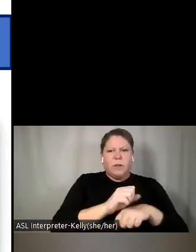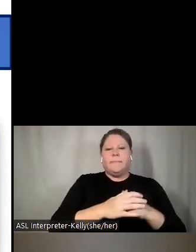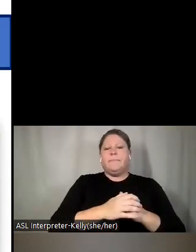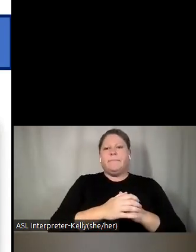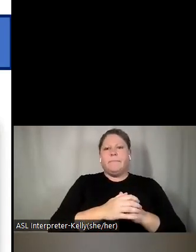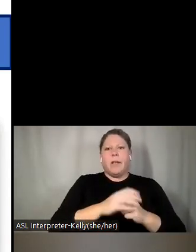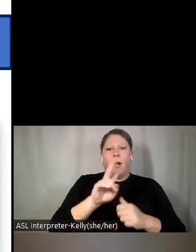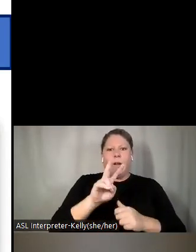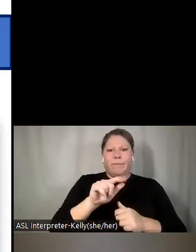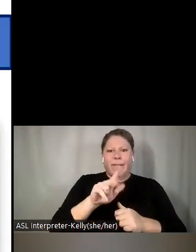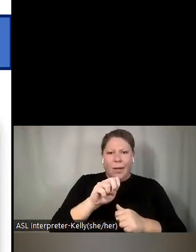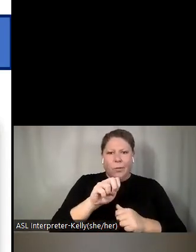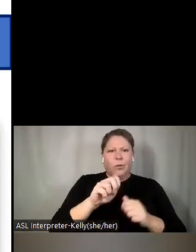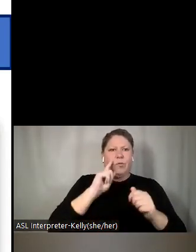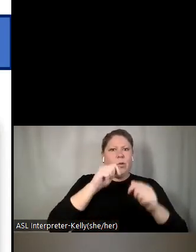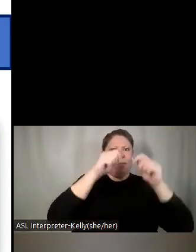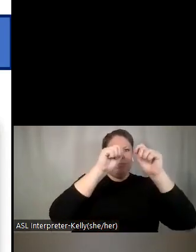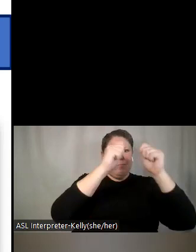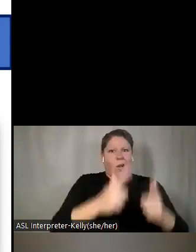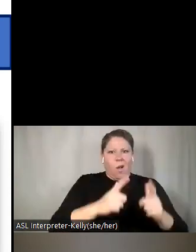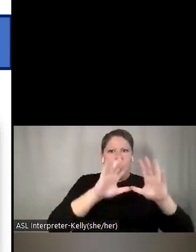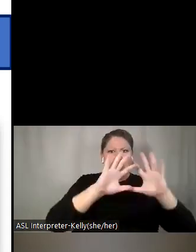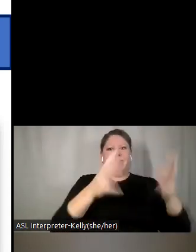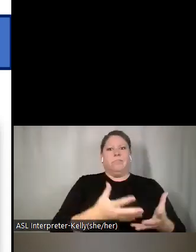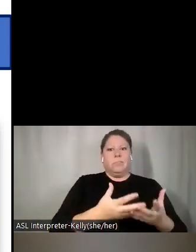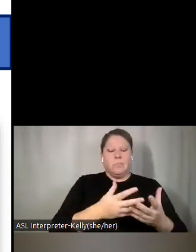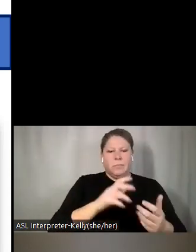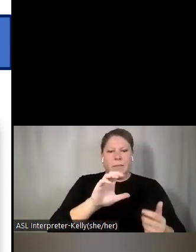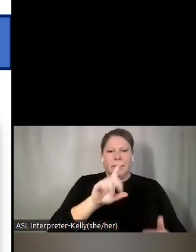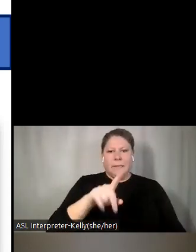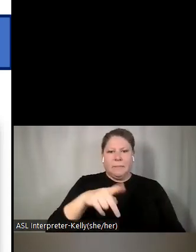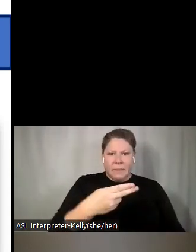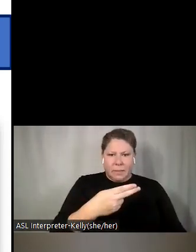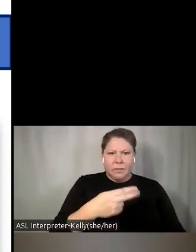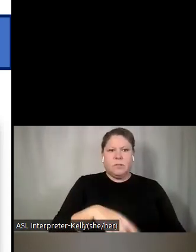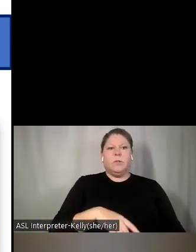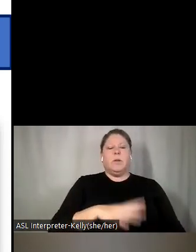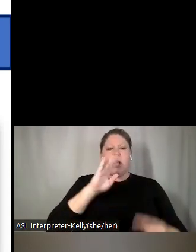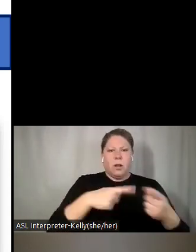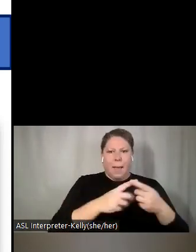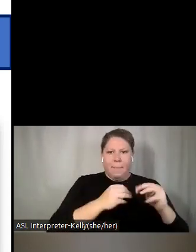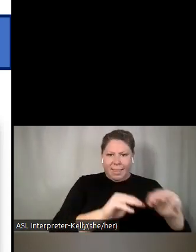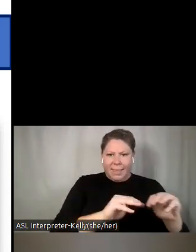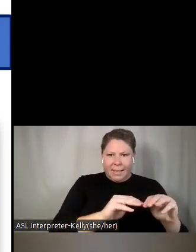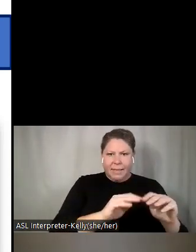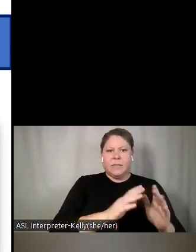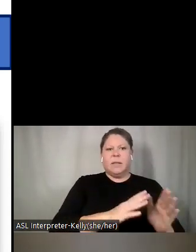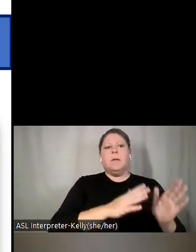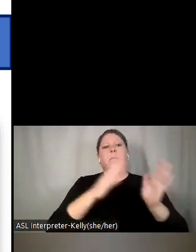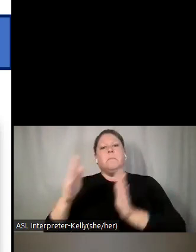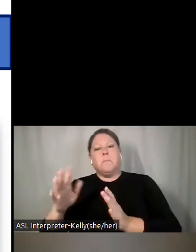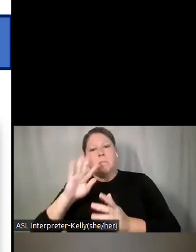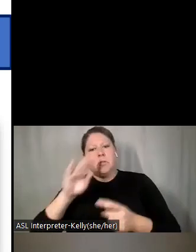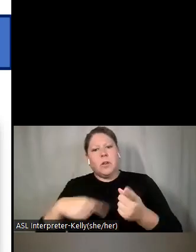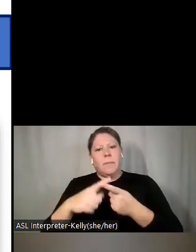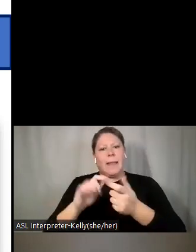We've talked a little bit about the concepts and methods that we've been using to drive improvement, but we also want to talk a little bit about how we're